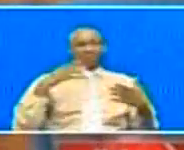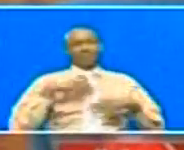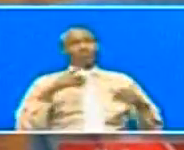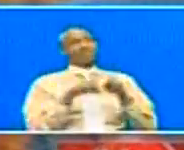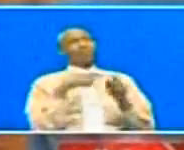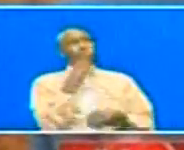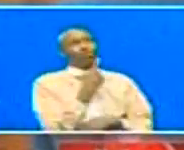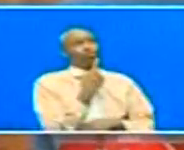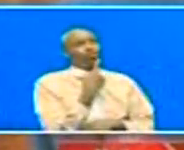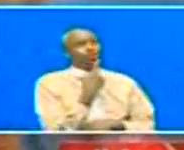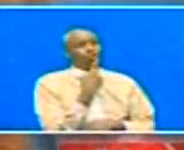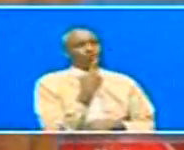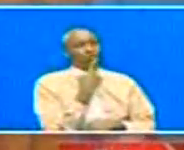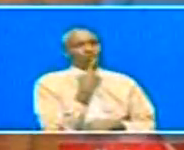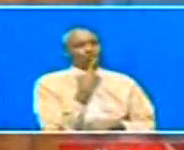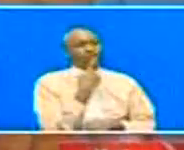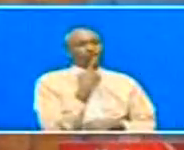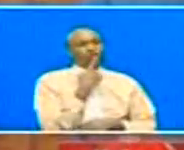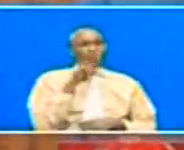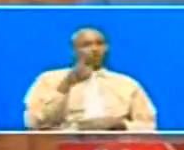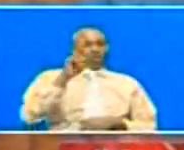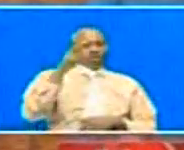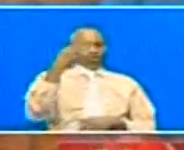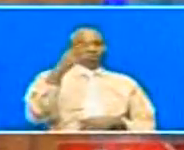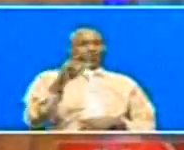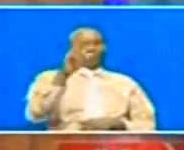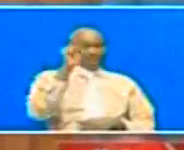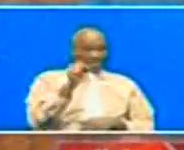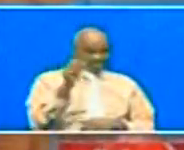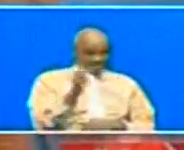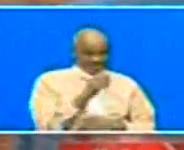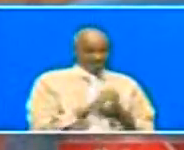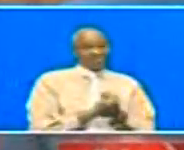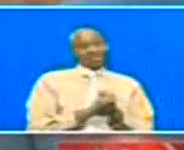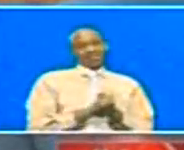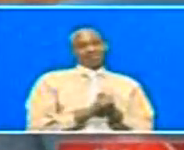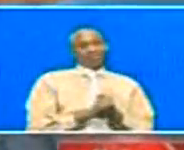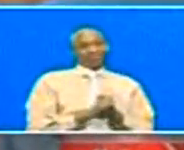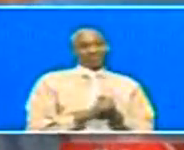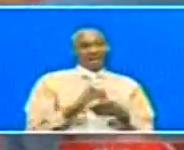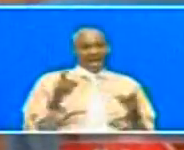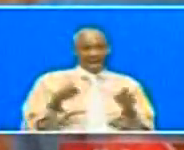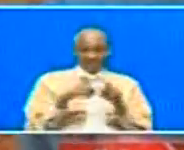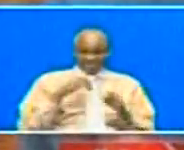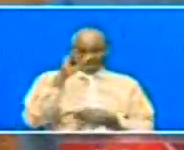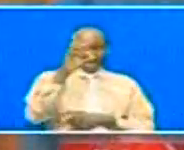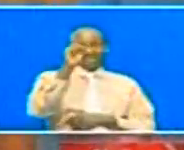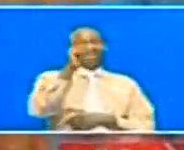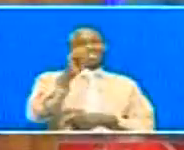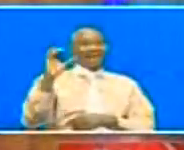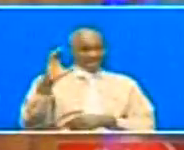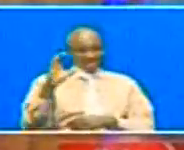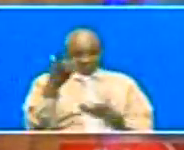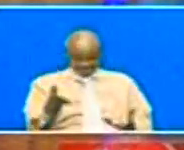like. Rufus Thomas, doing the Funky Penguin. Yes. There were people like Isaac Hayes, the